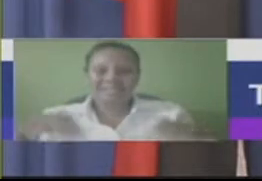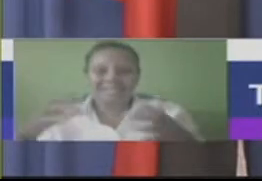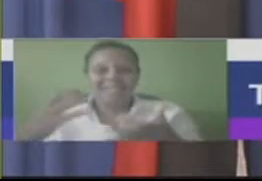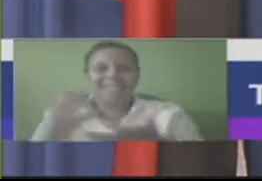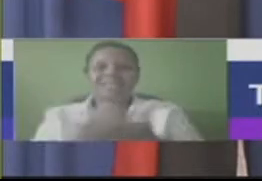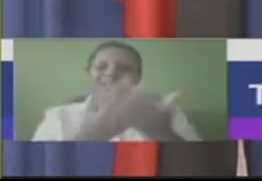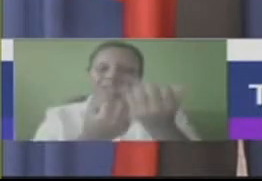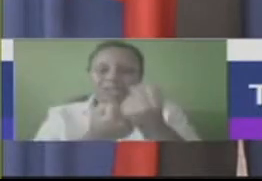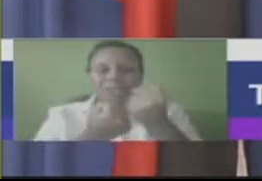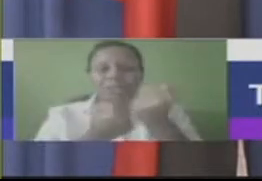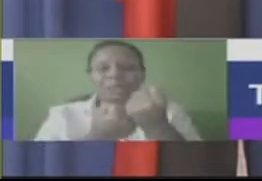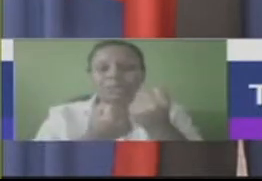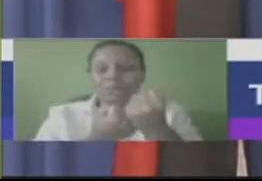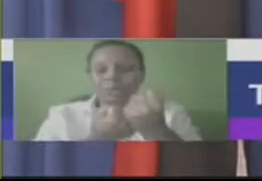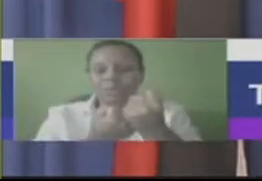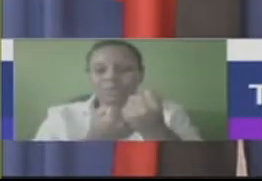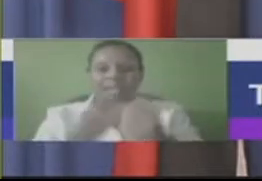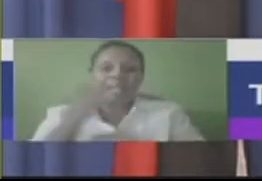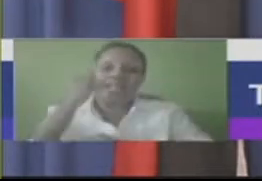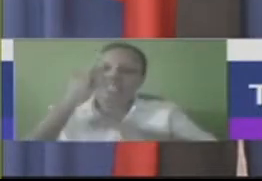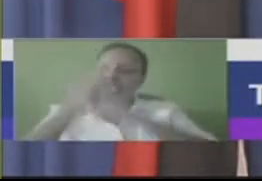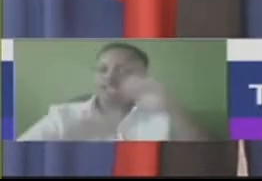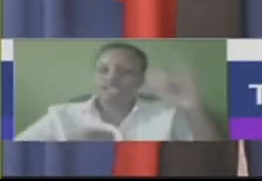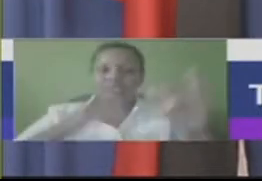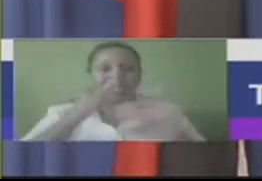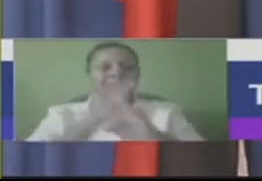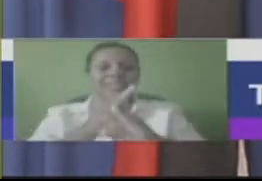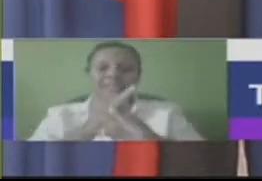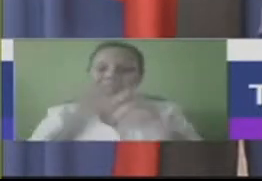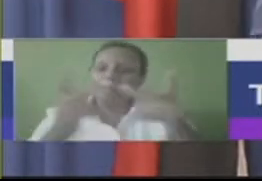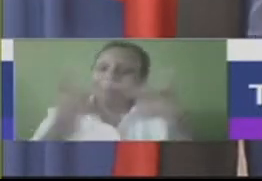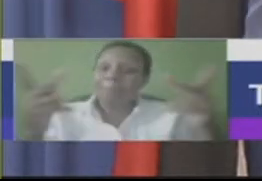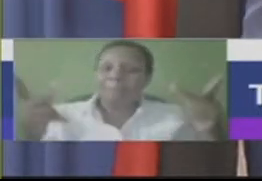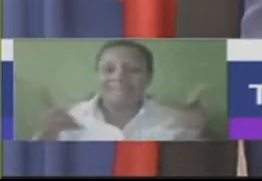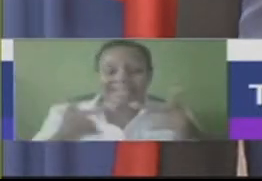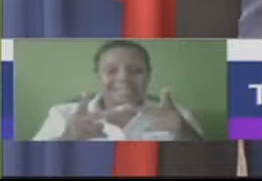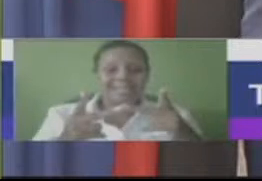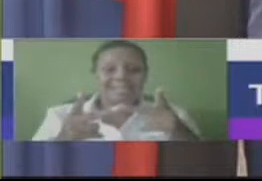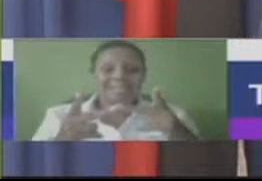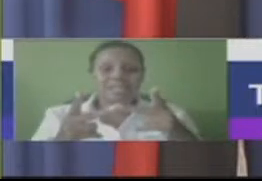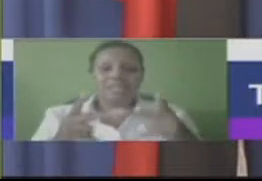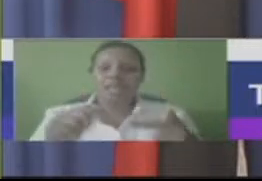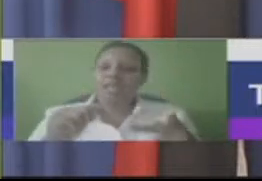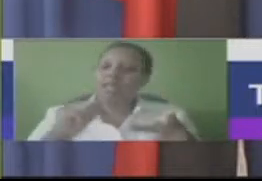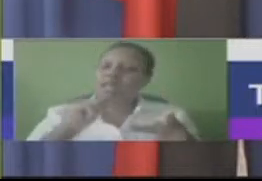that, because it is understood that we are not to discriminate against people